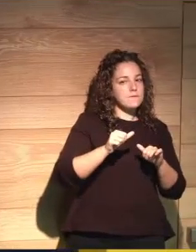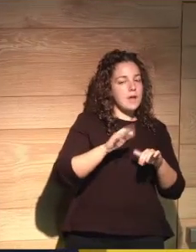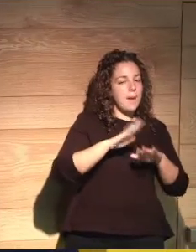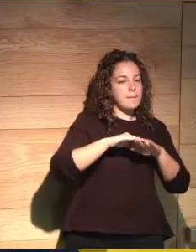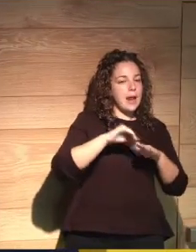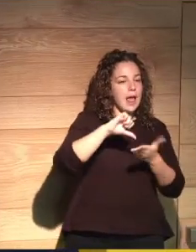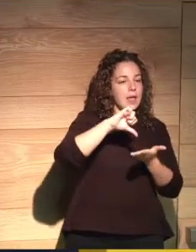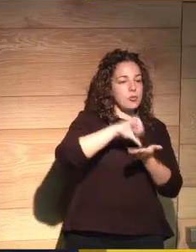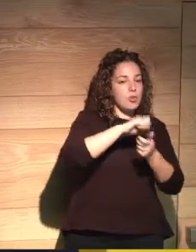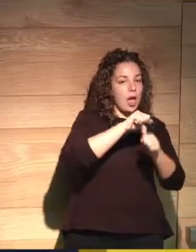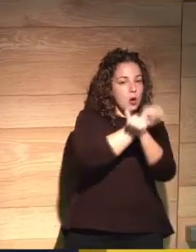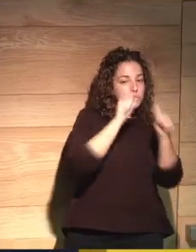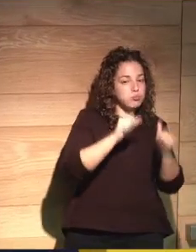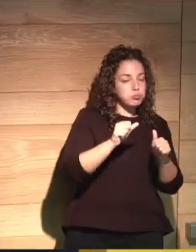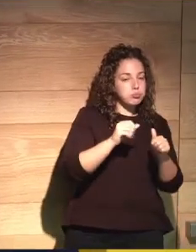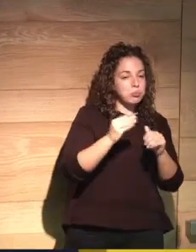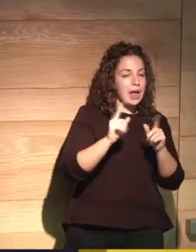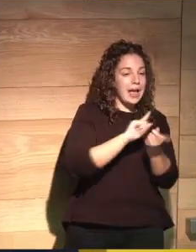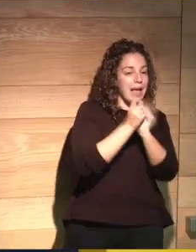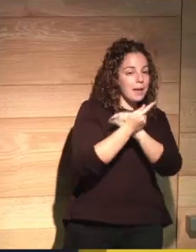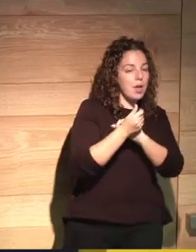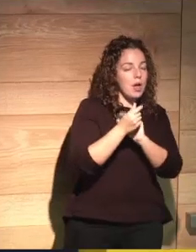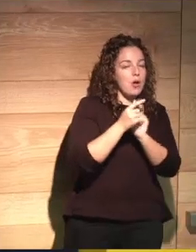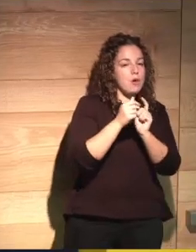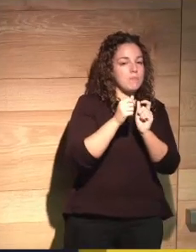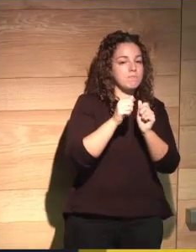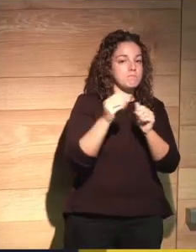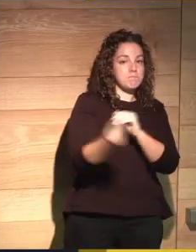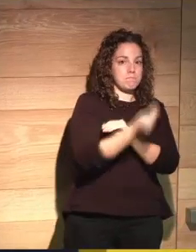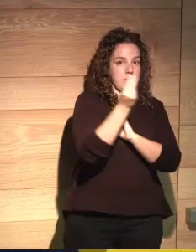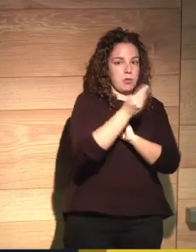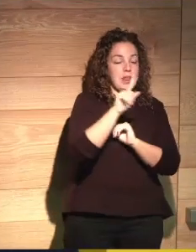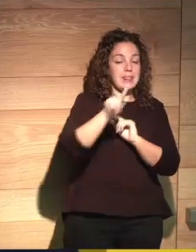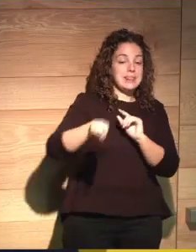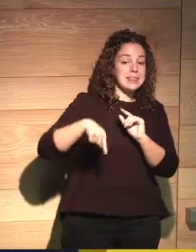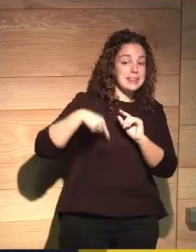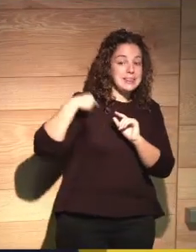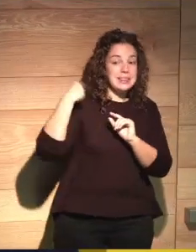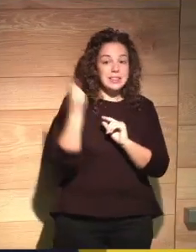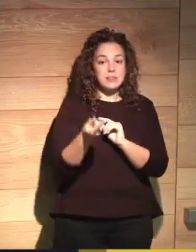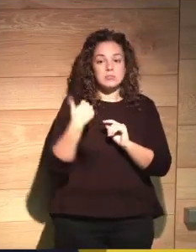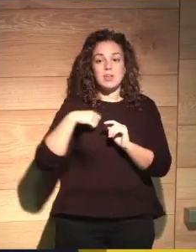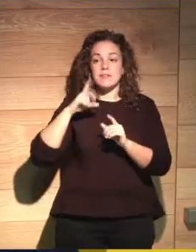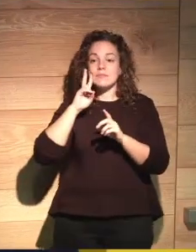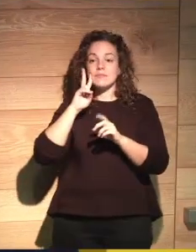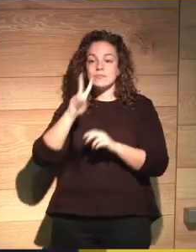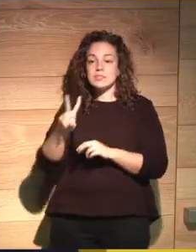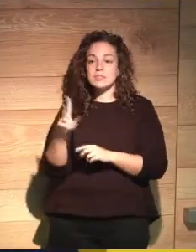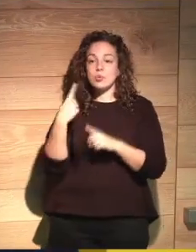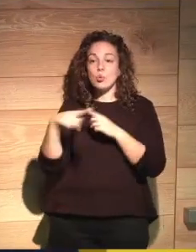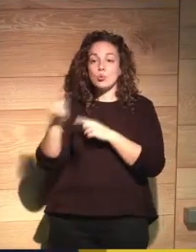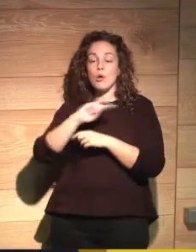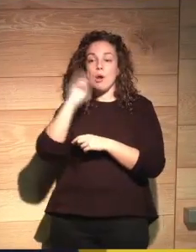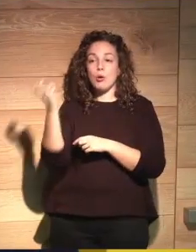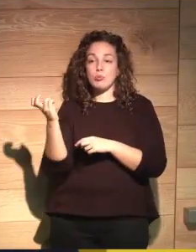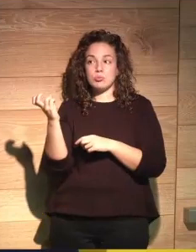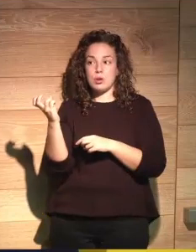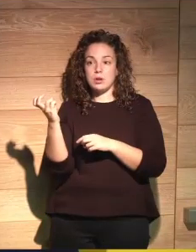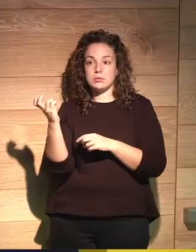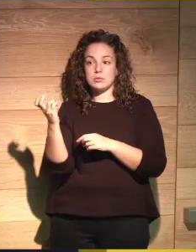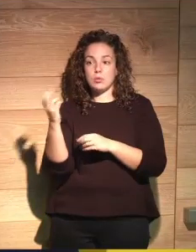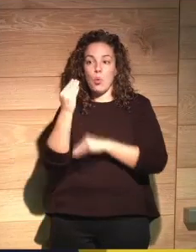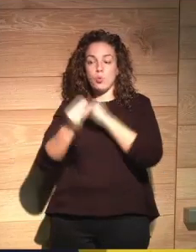to use technology so as to improve cities and improve societies, but then or civilizations, but